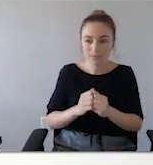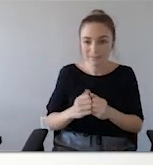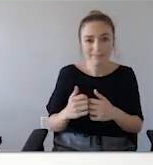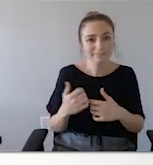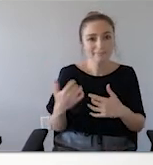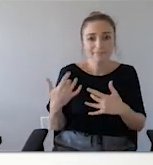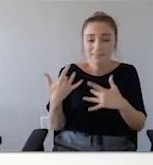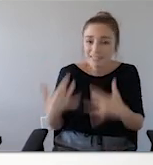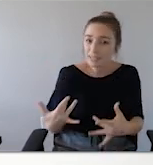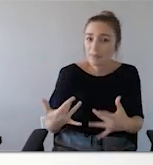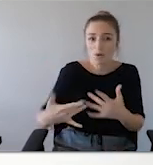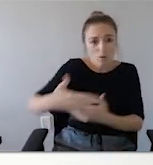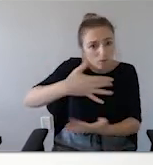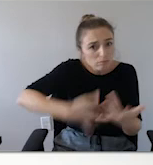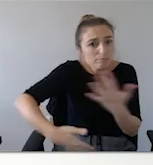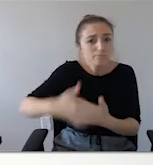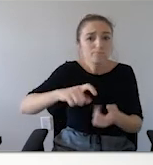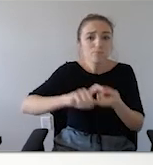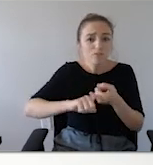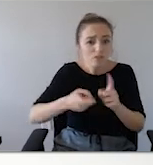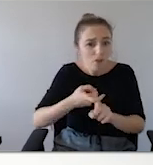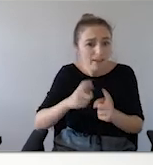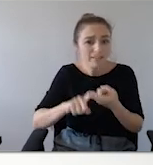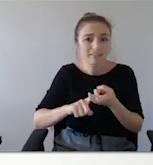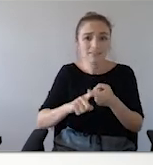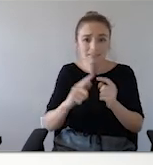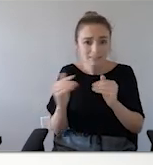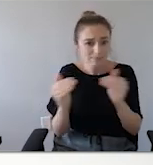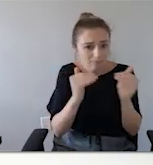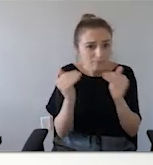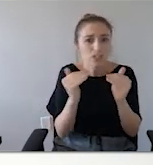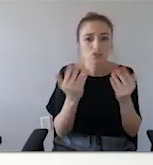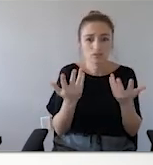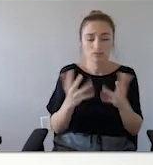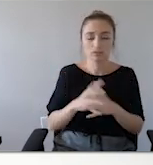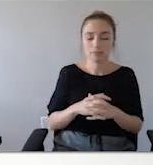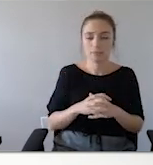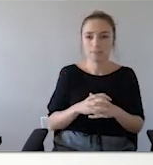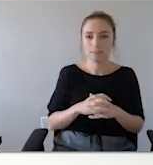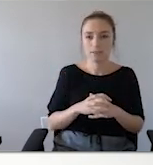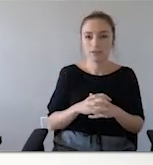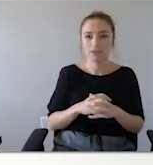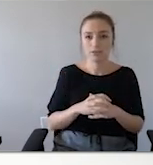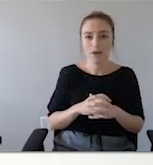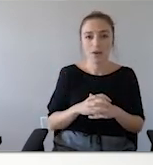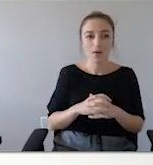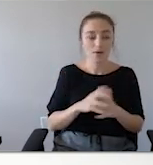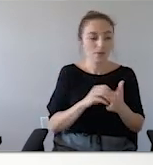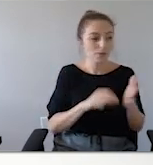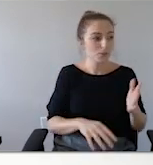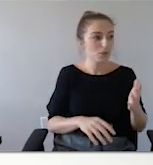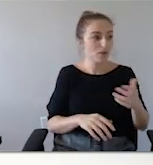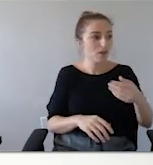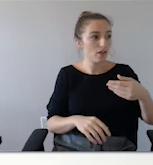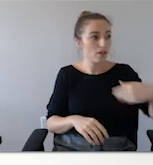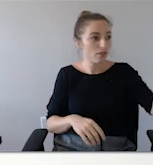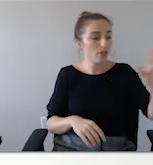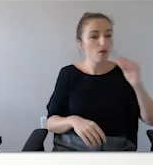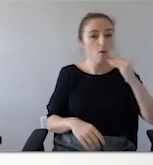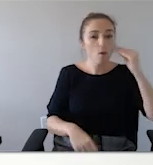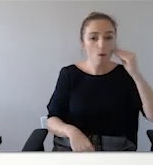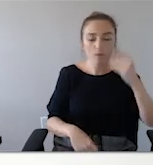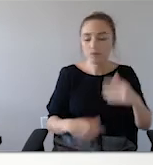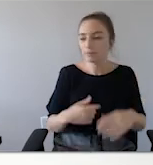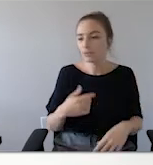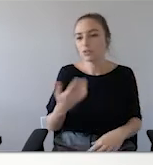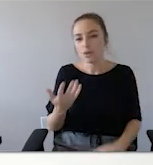what does the student need to get that? They shouldn't be sent home. So if you're getting a call, oh, he did it again, you